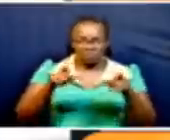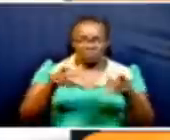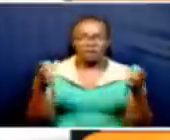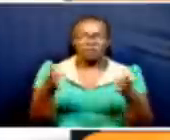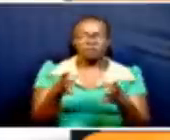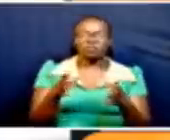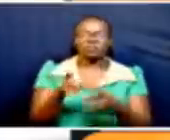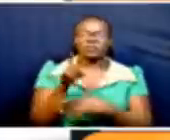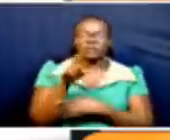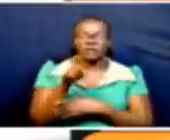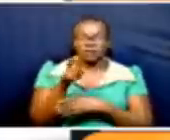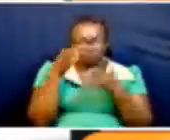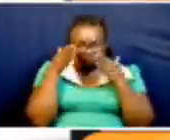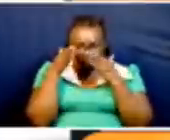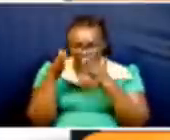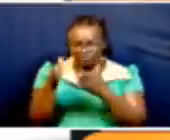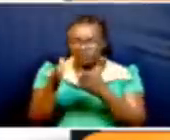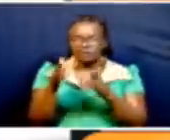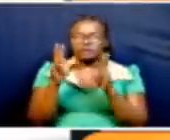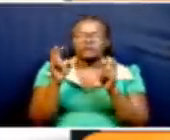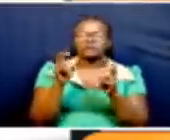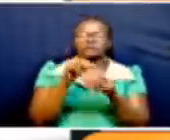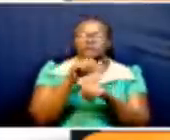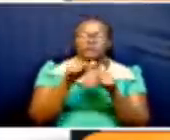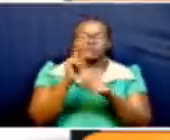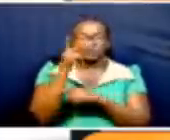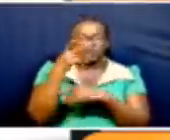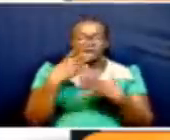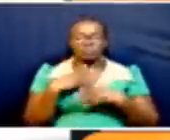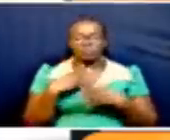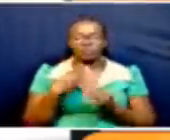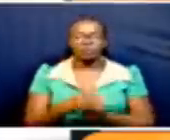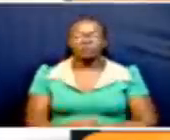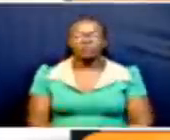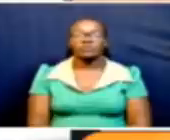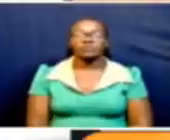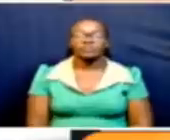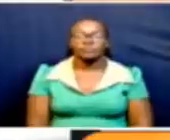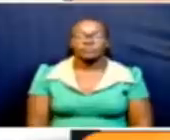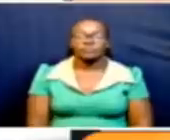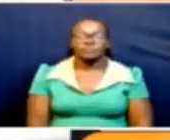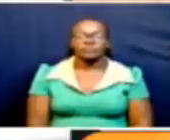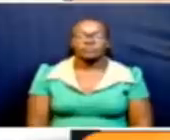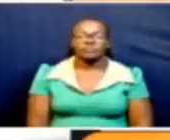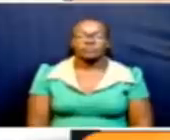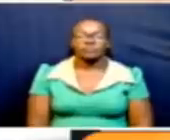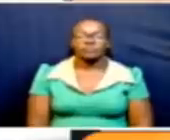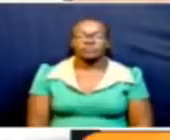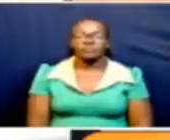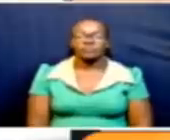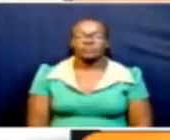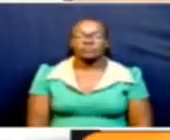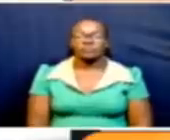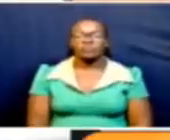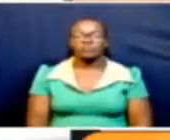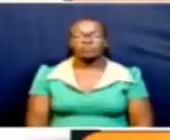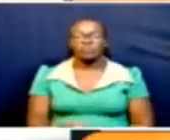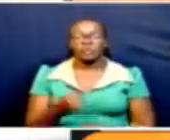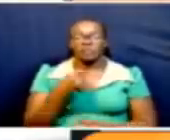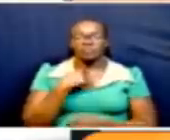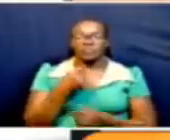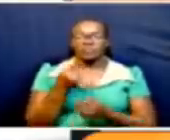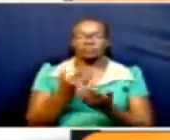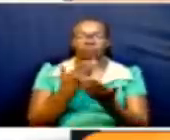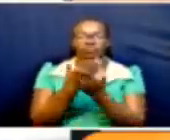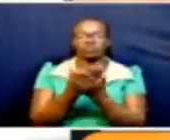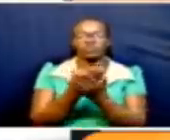should focus on issues that concerns Kenyans. For example, I brought a motion in parliament about having referral hospital in